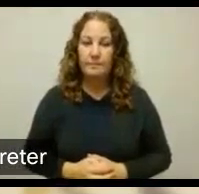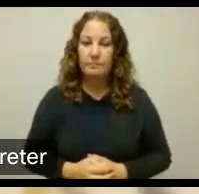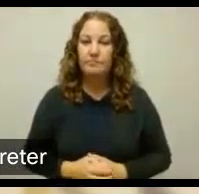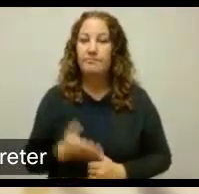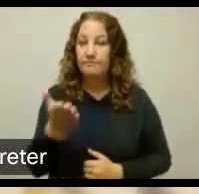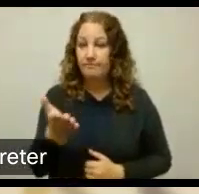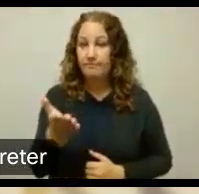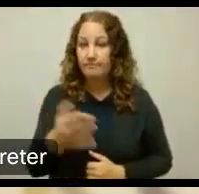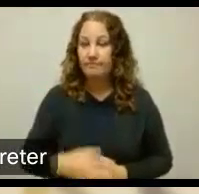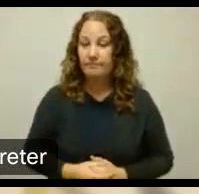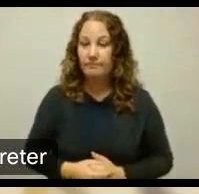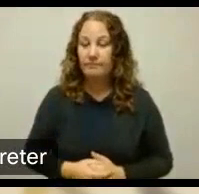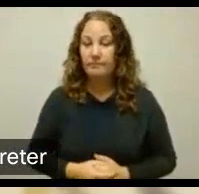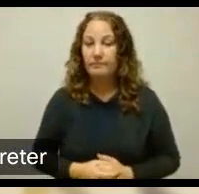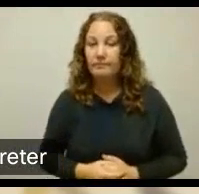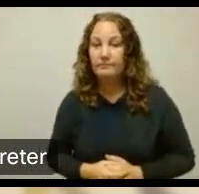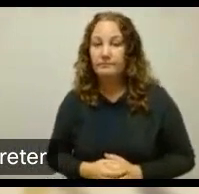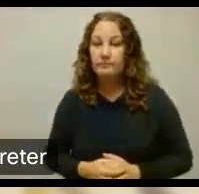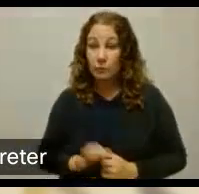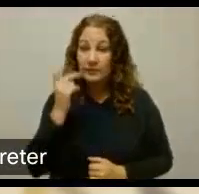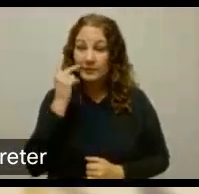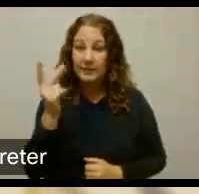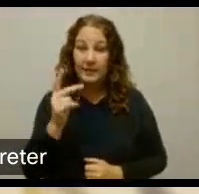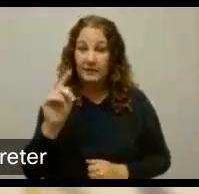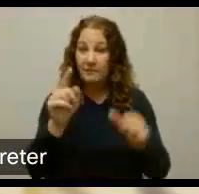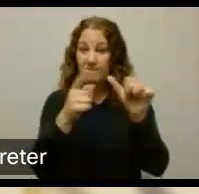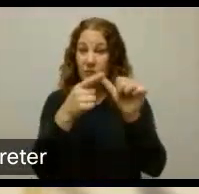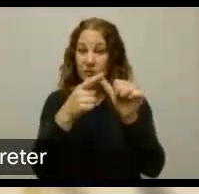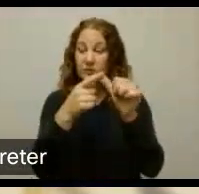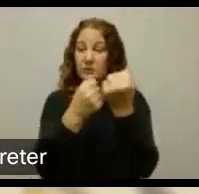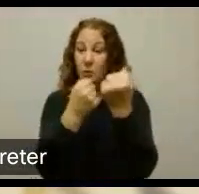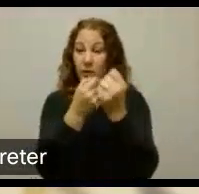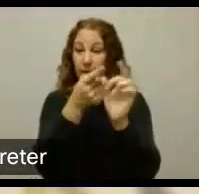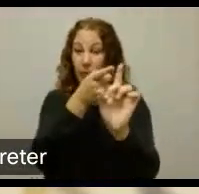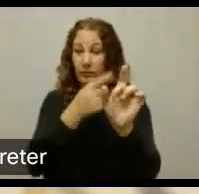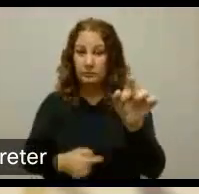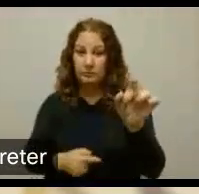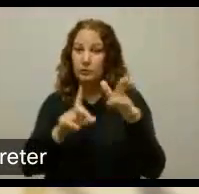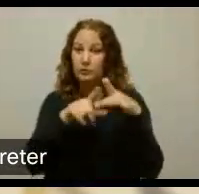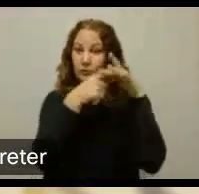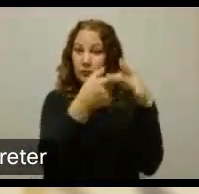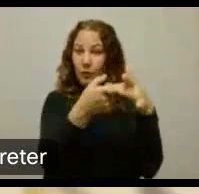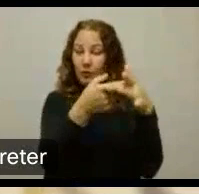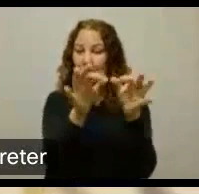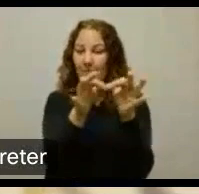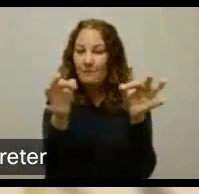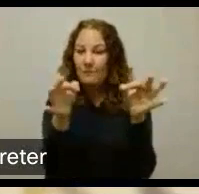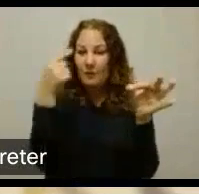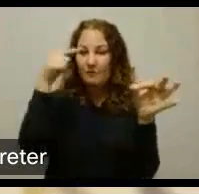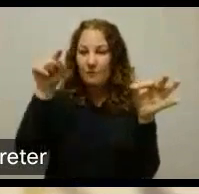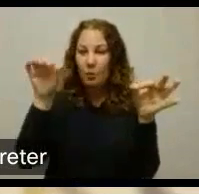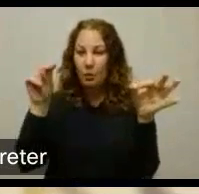There they are. So you can see in the very first supporting point, we've started with the phrase "for